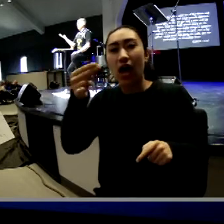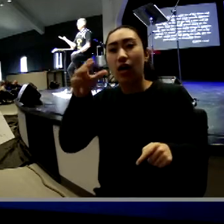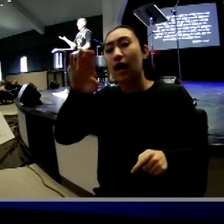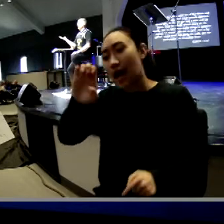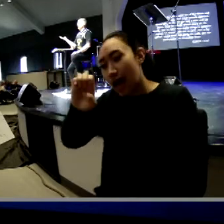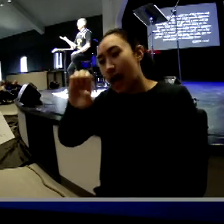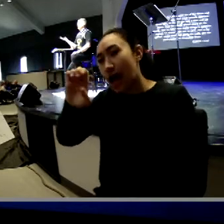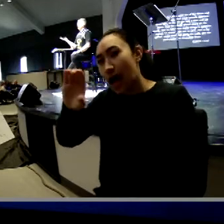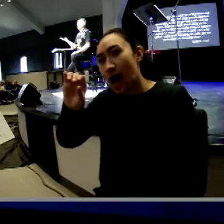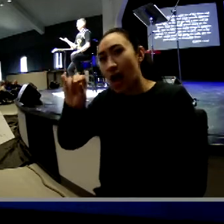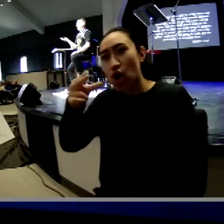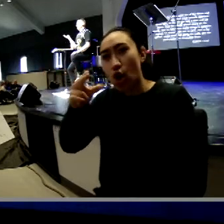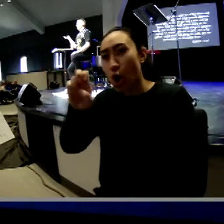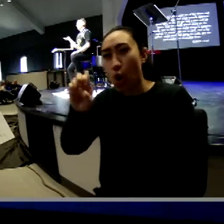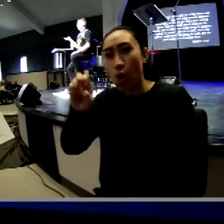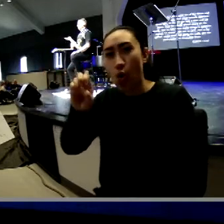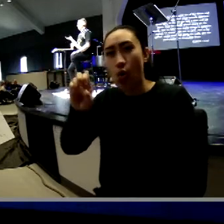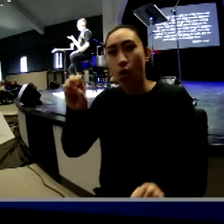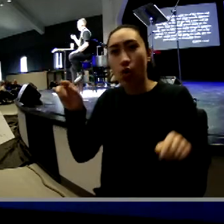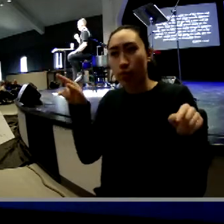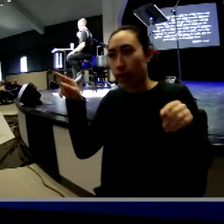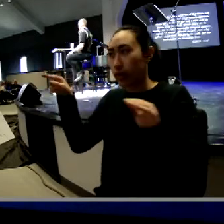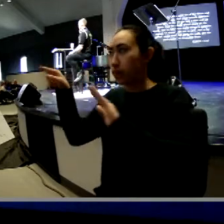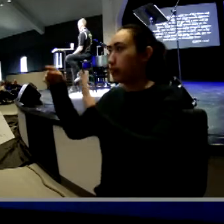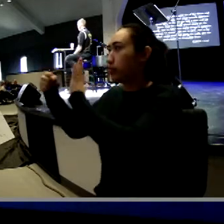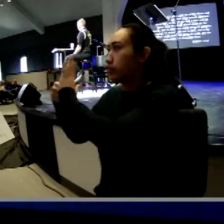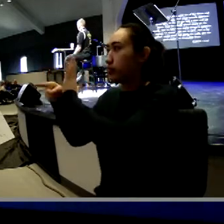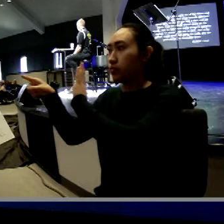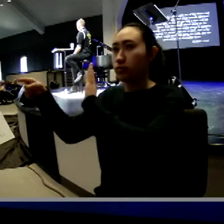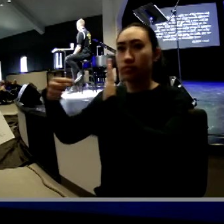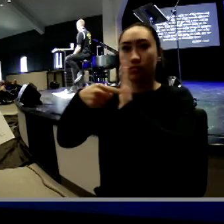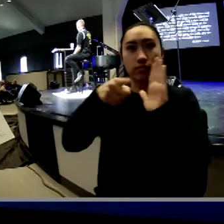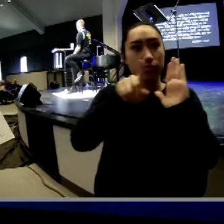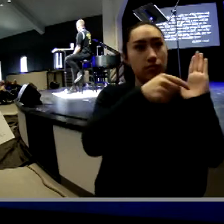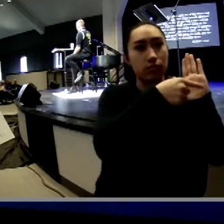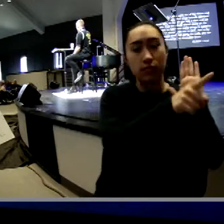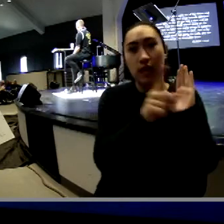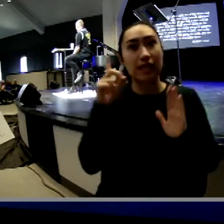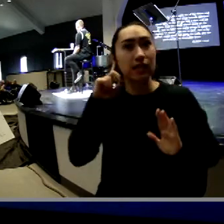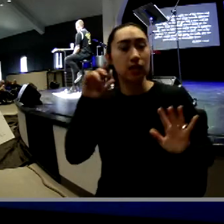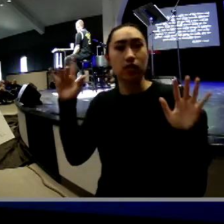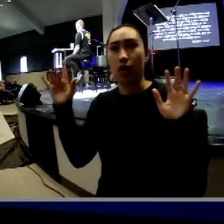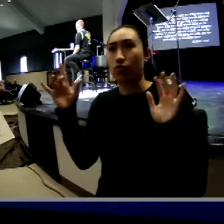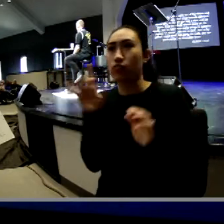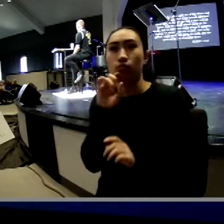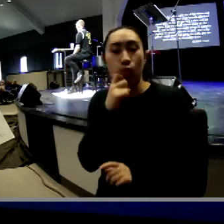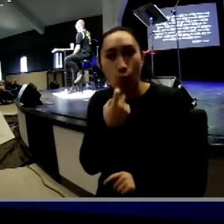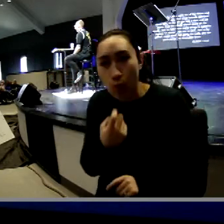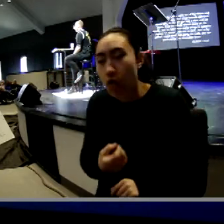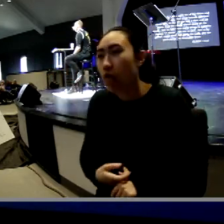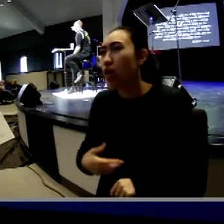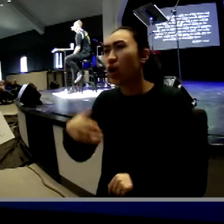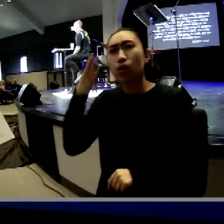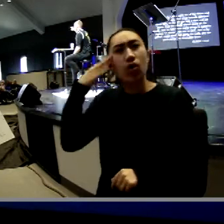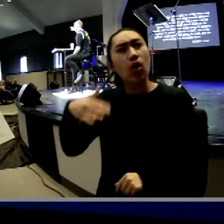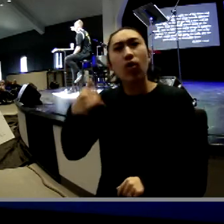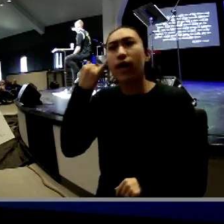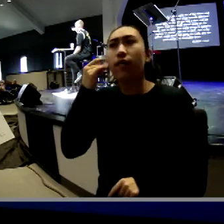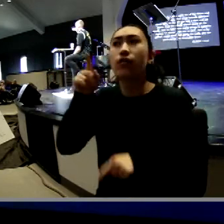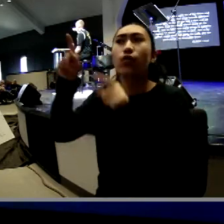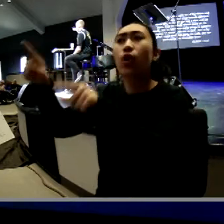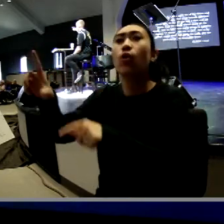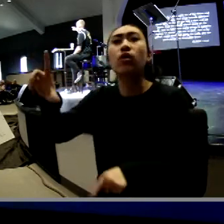July? We got 10,000 lakes. Most of them are ponds. But if you've been out on like a lake and you can hear the